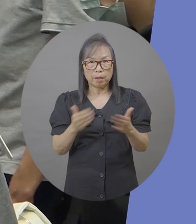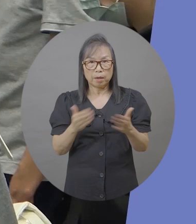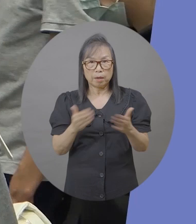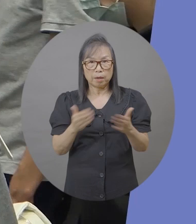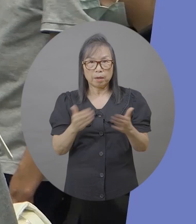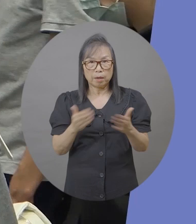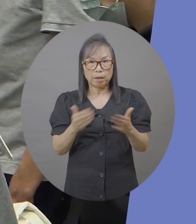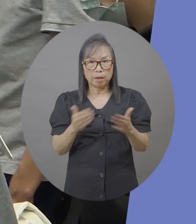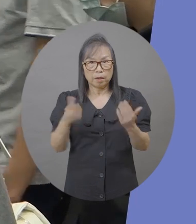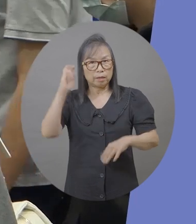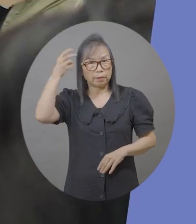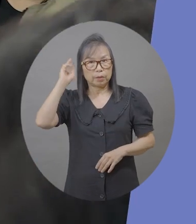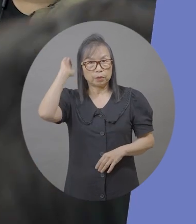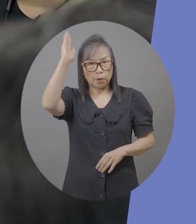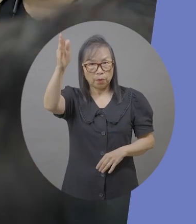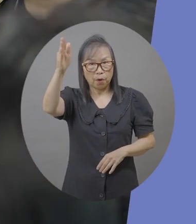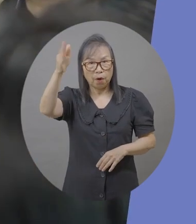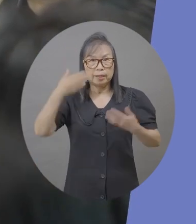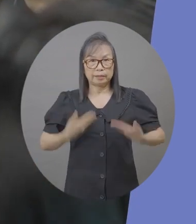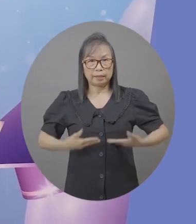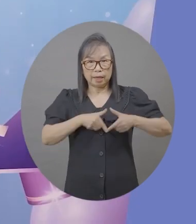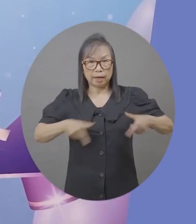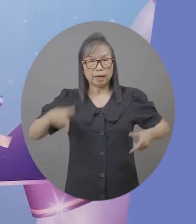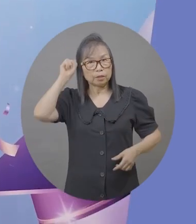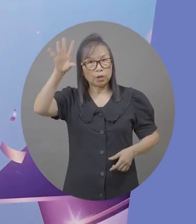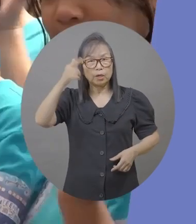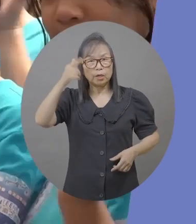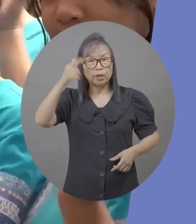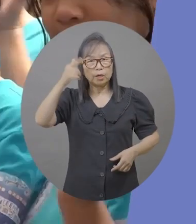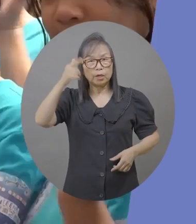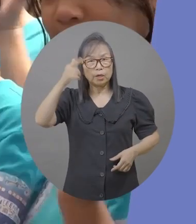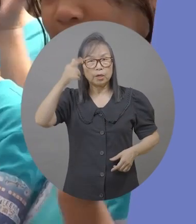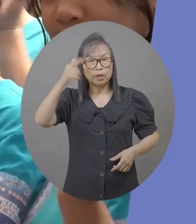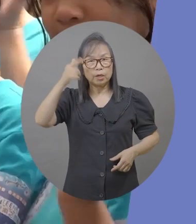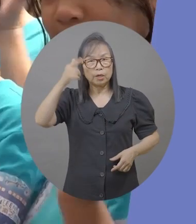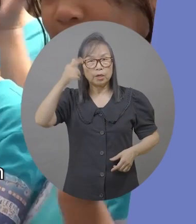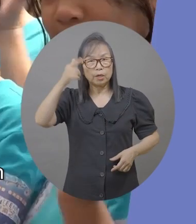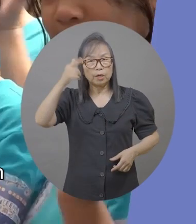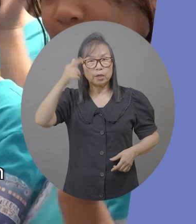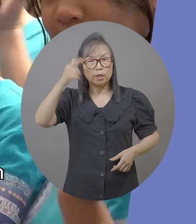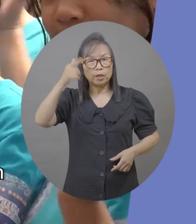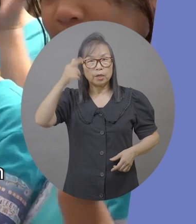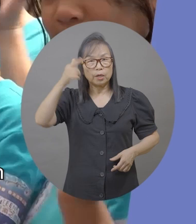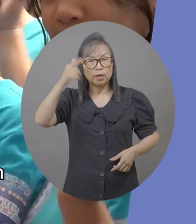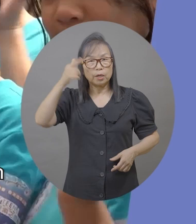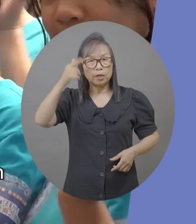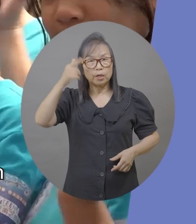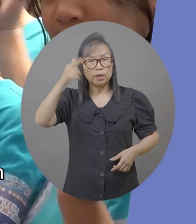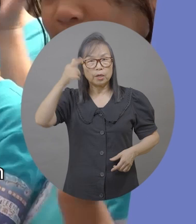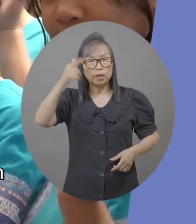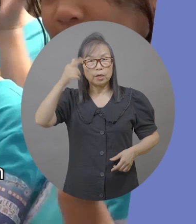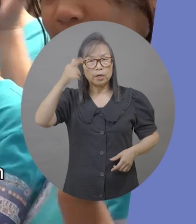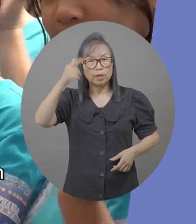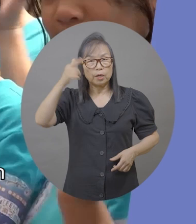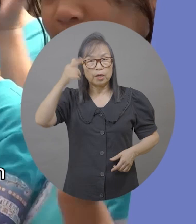Mentee's voiceover says, "The program inspired me to consider the future." The scene transitions, zooming in to show the Chief Secretary